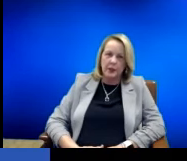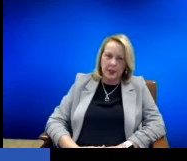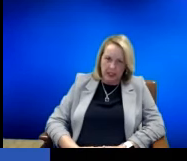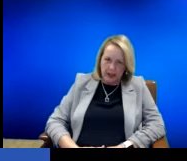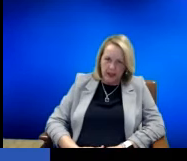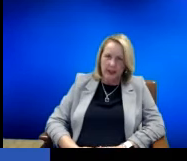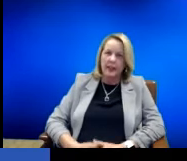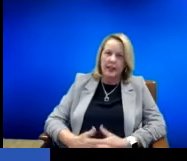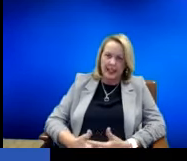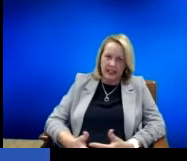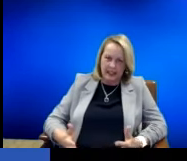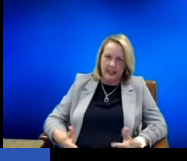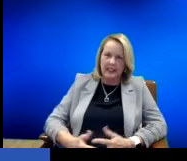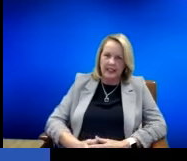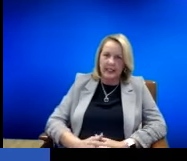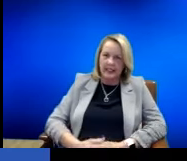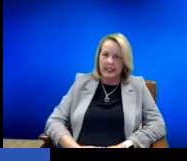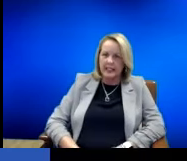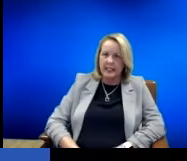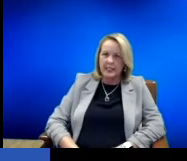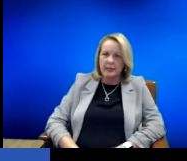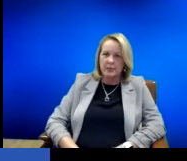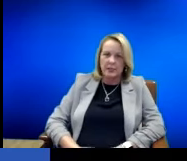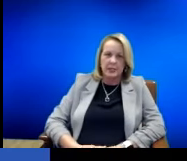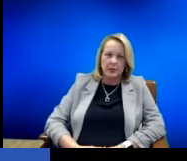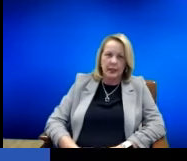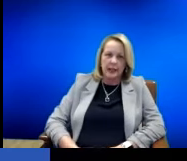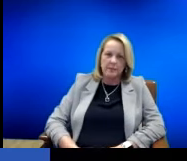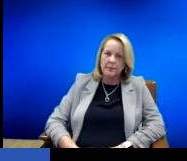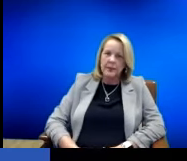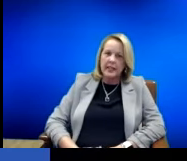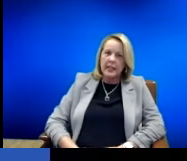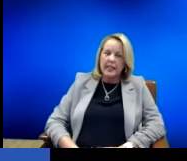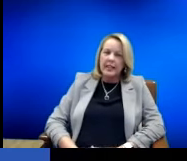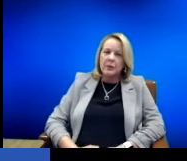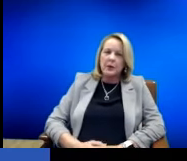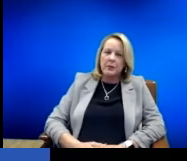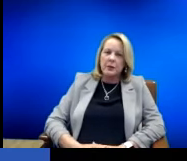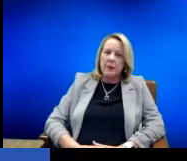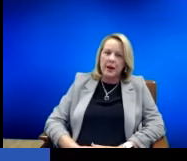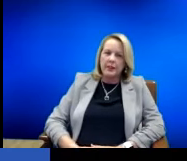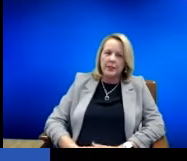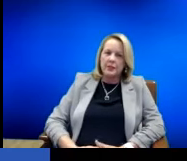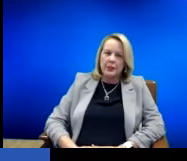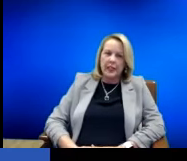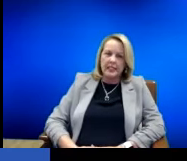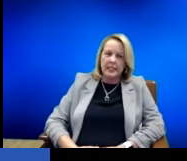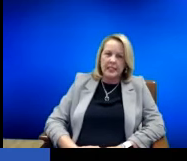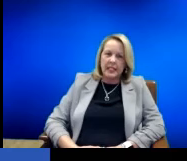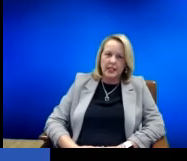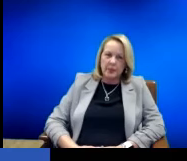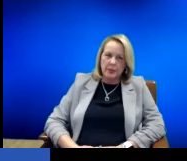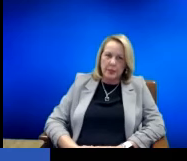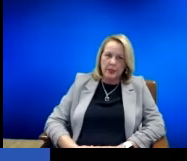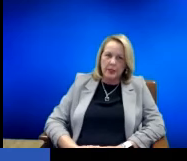$15,000 per year, unless the exceptions apply. We will monitor for